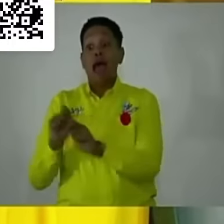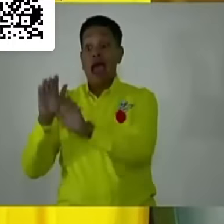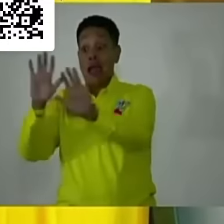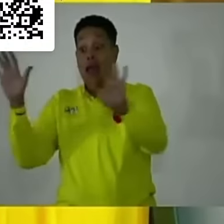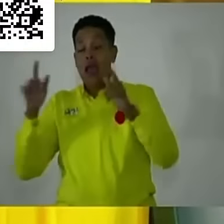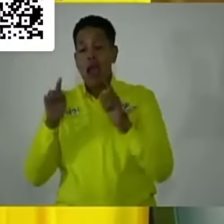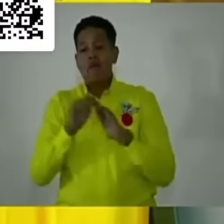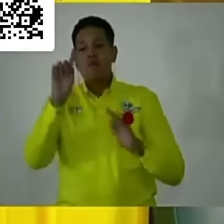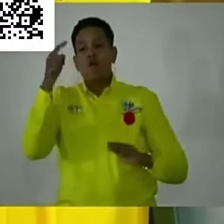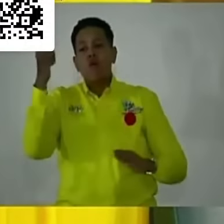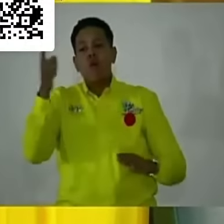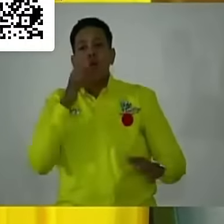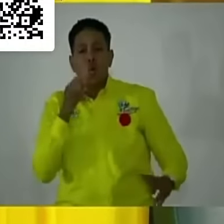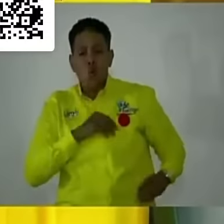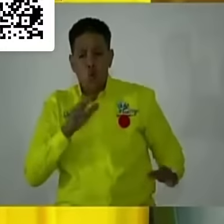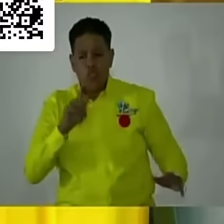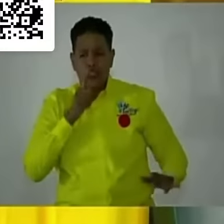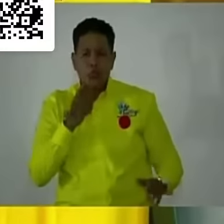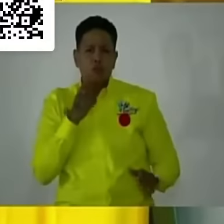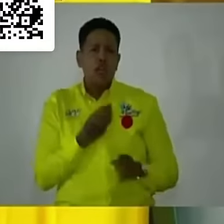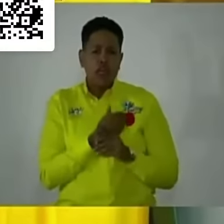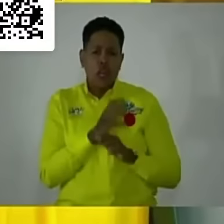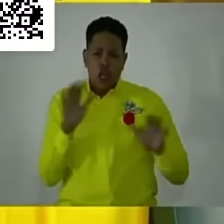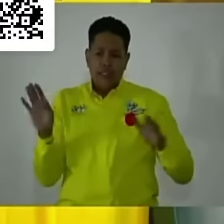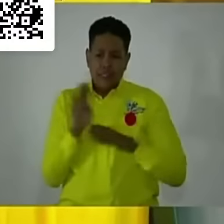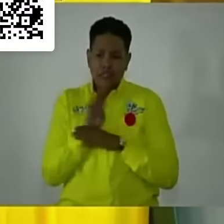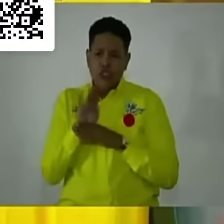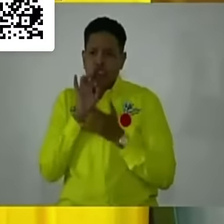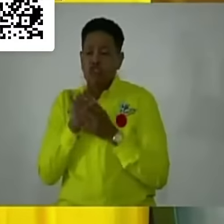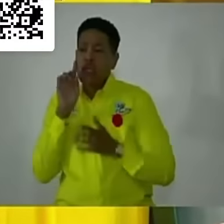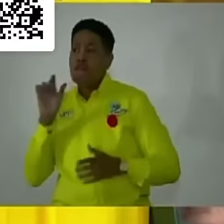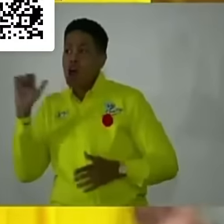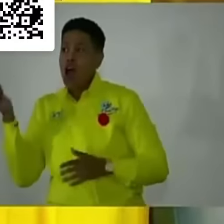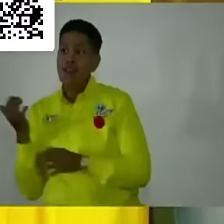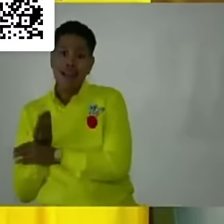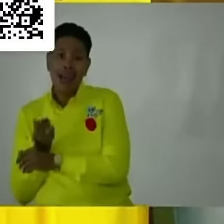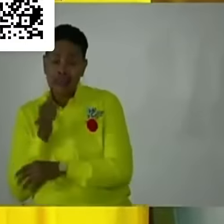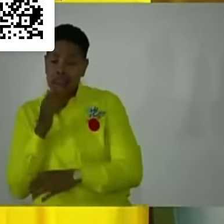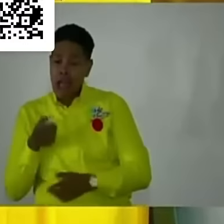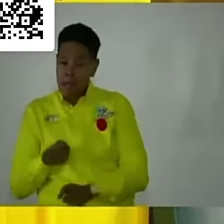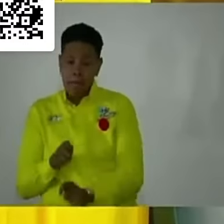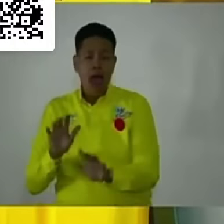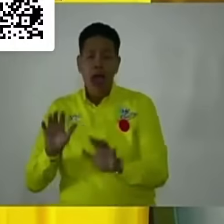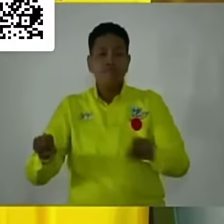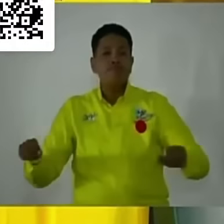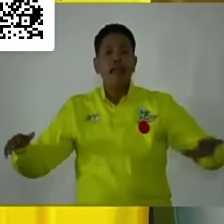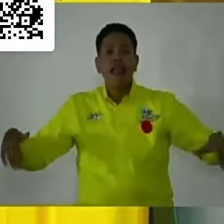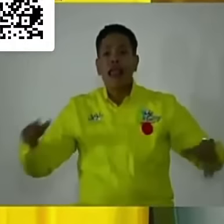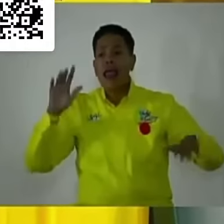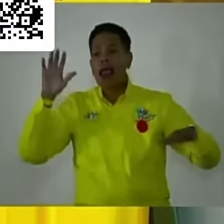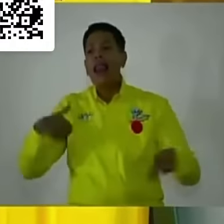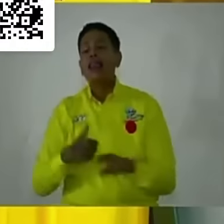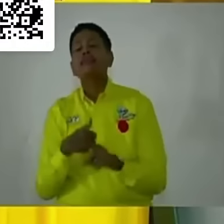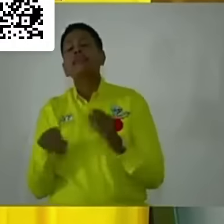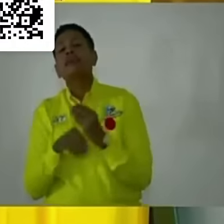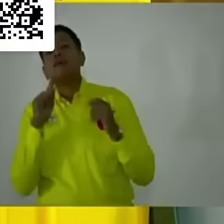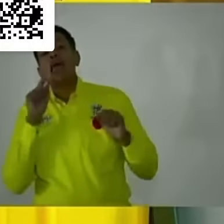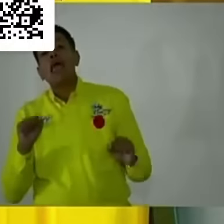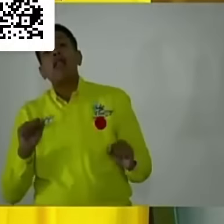the ownership of the bauxite industry of other lands not mined and not being able to